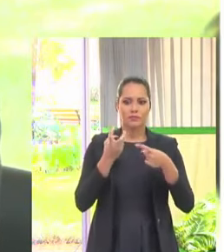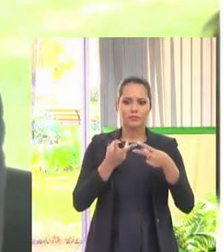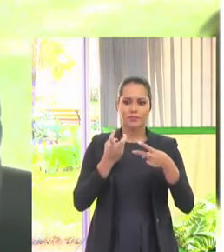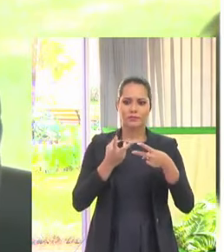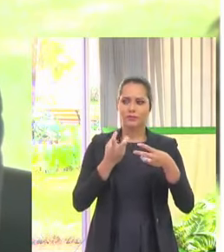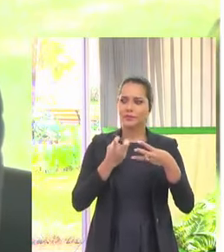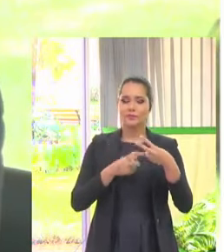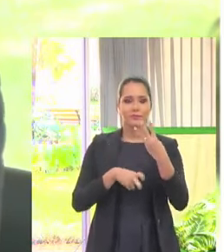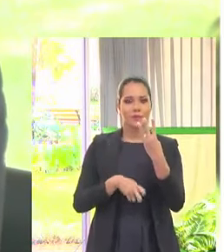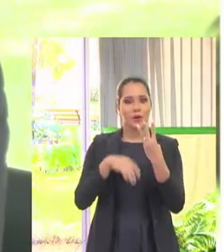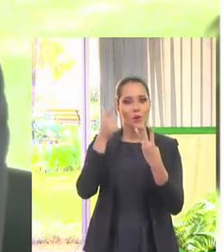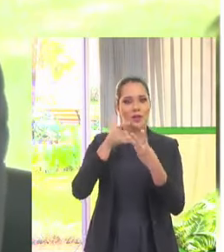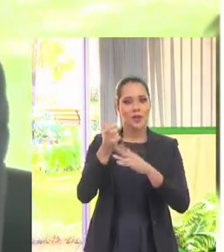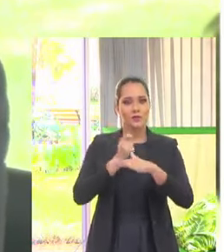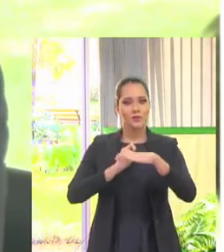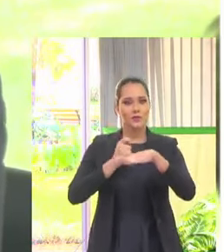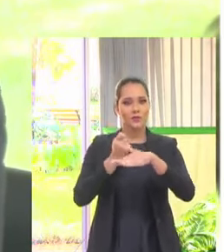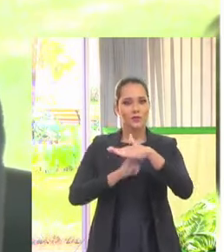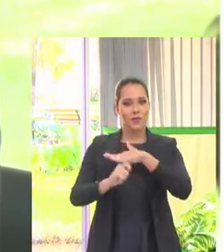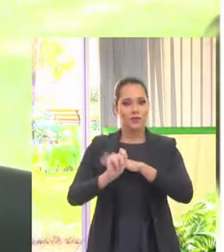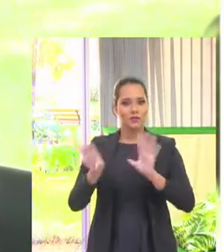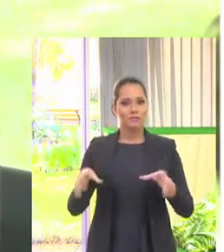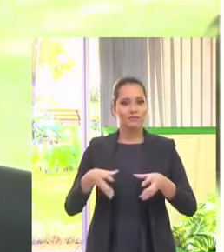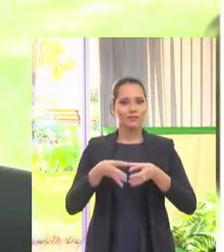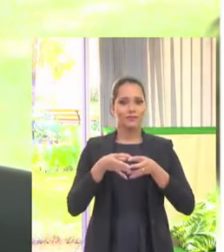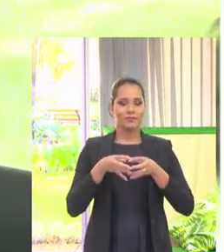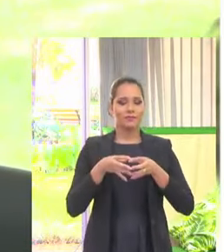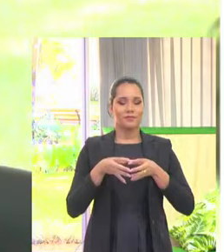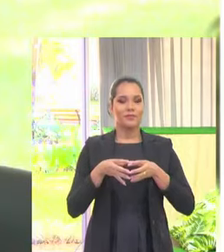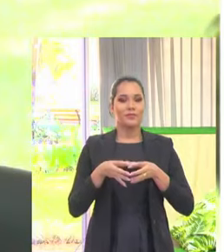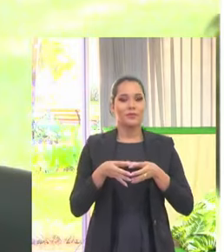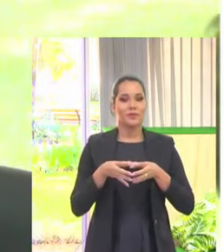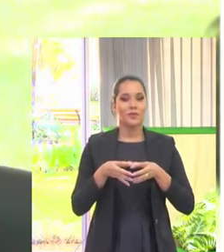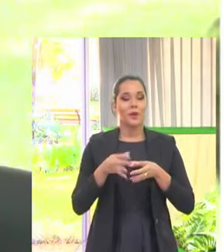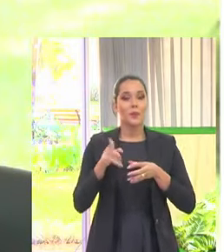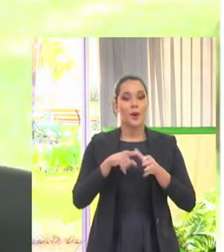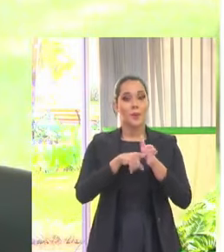money together for investments in R&D infrastructure.